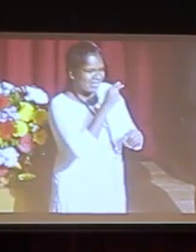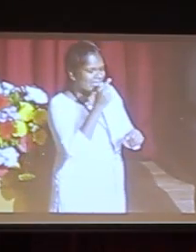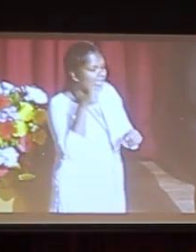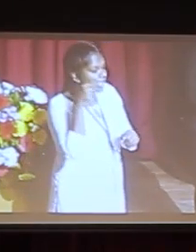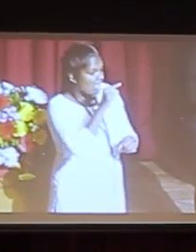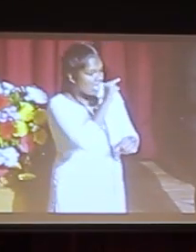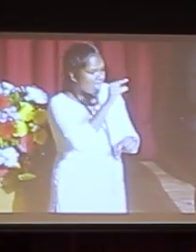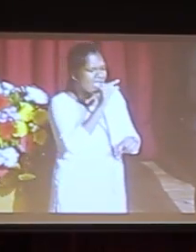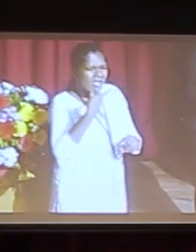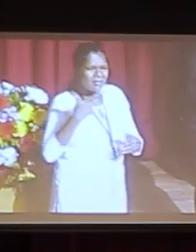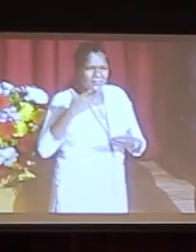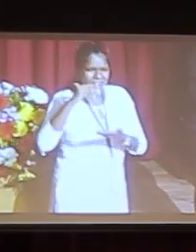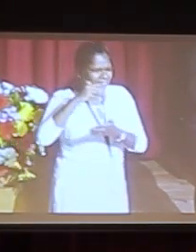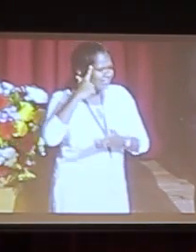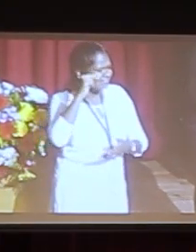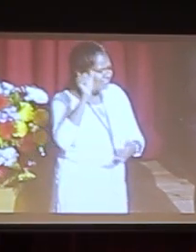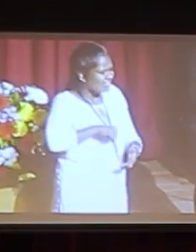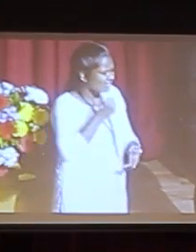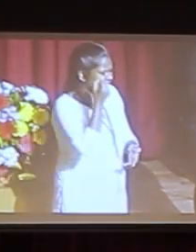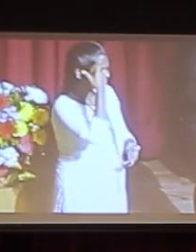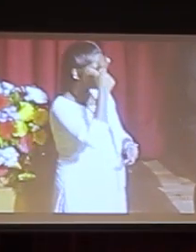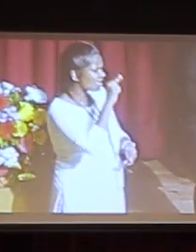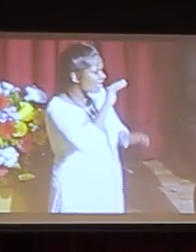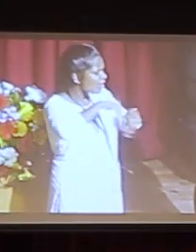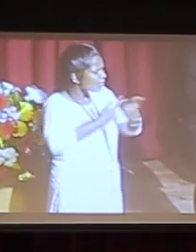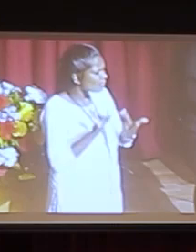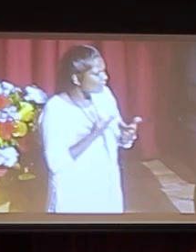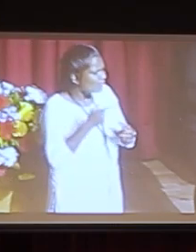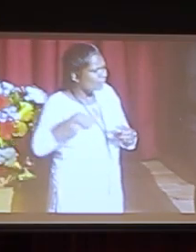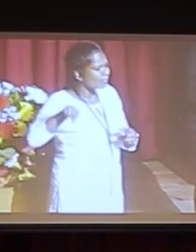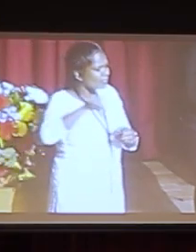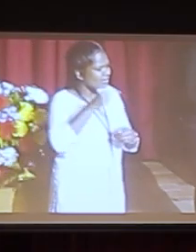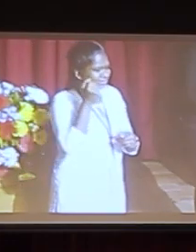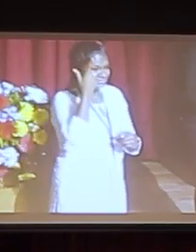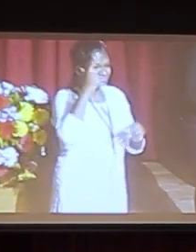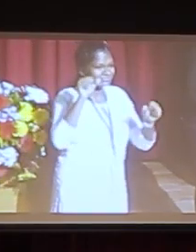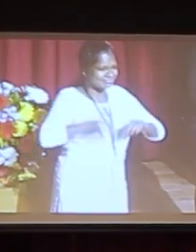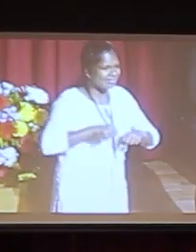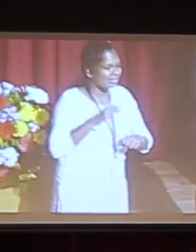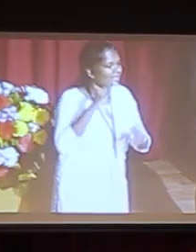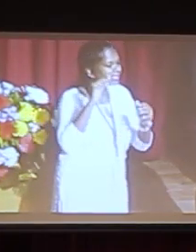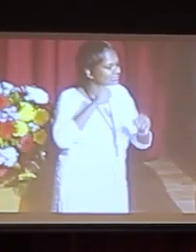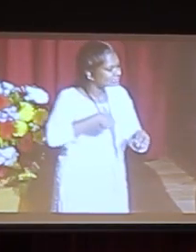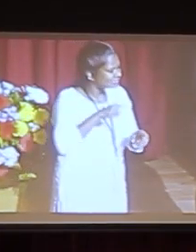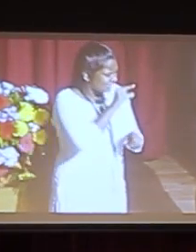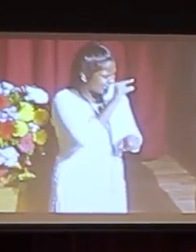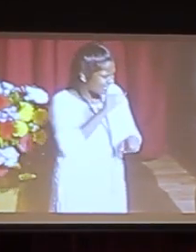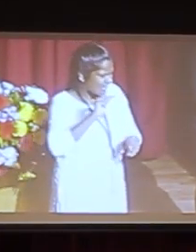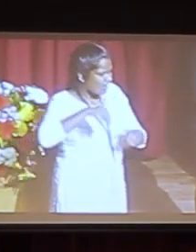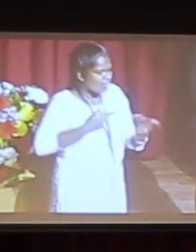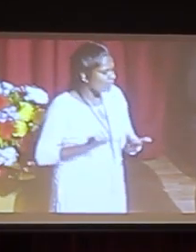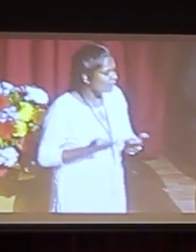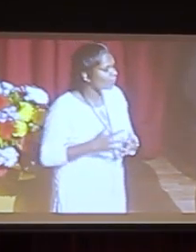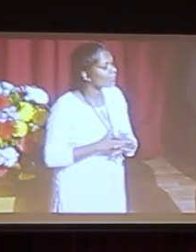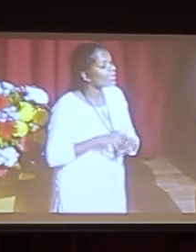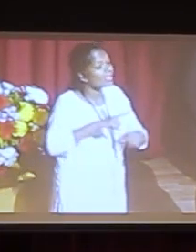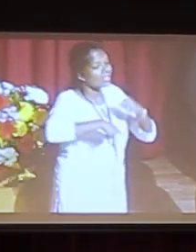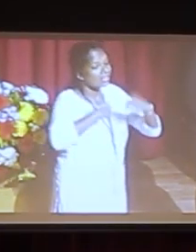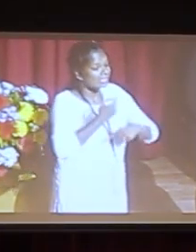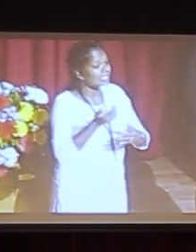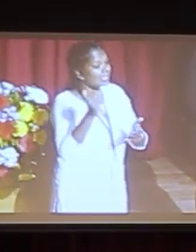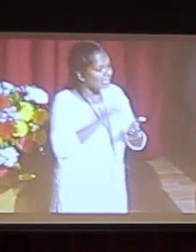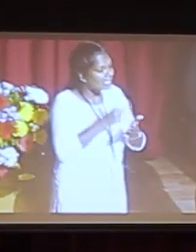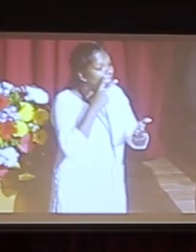not understand the equation in one go. Many of you also might have not understood what the equation is. So let us read